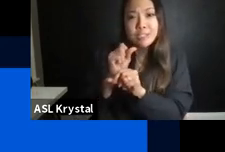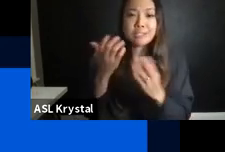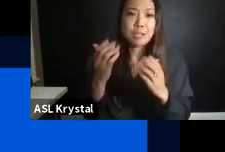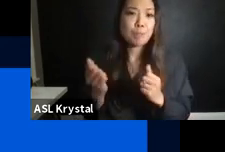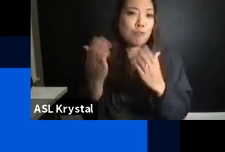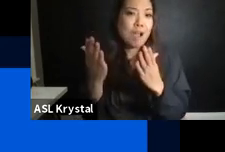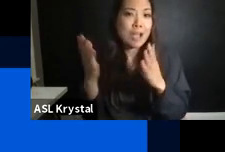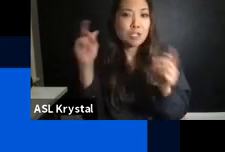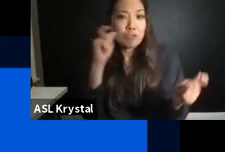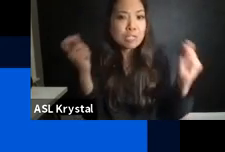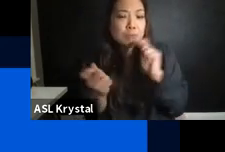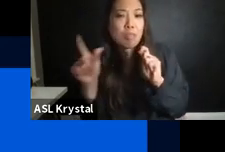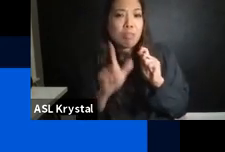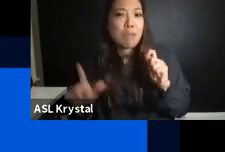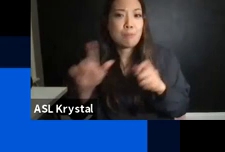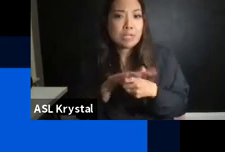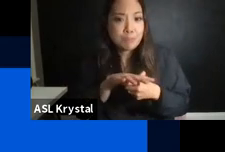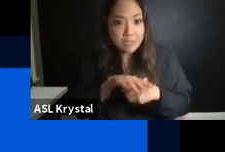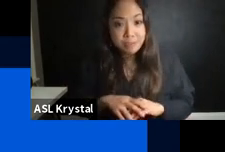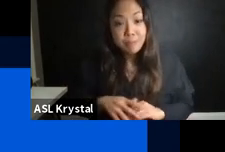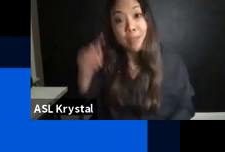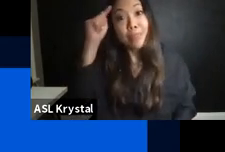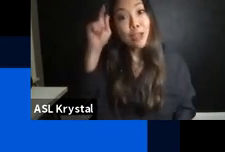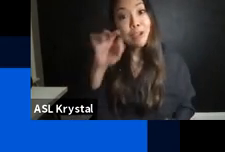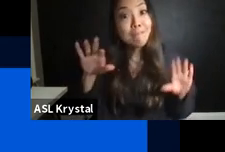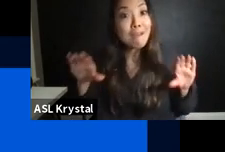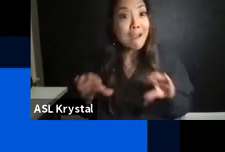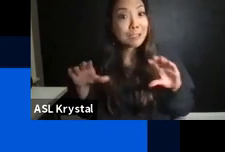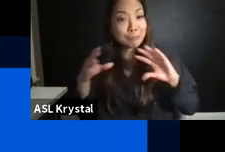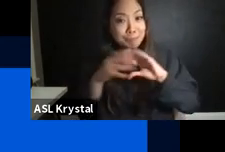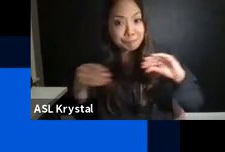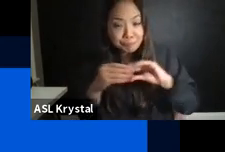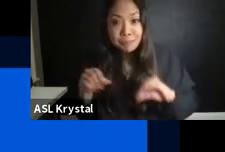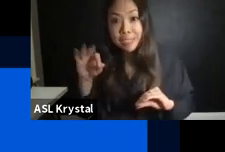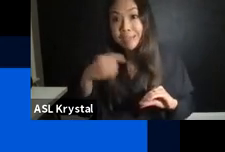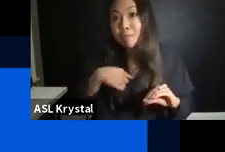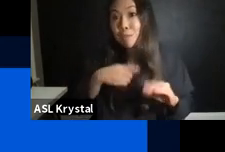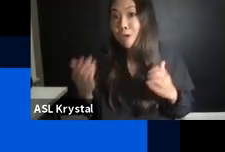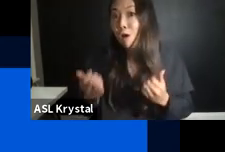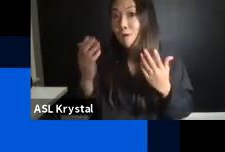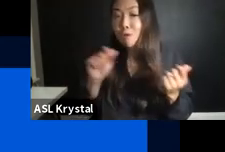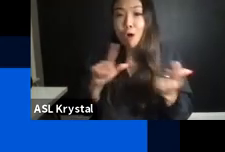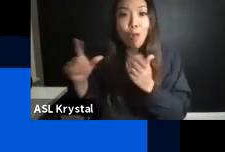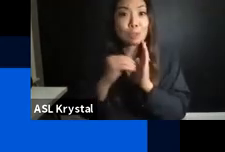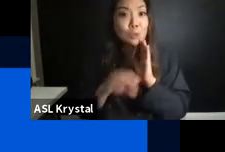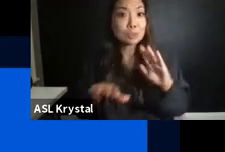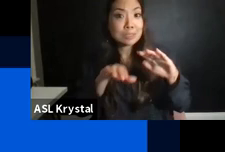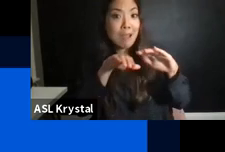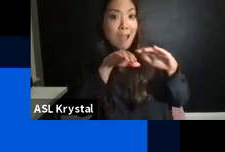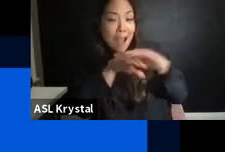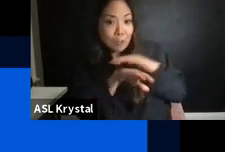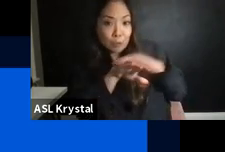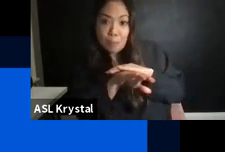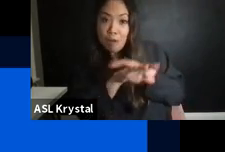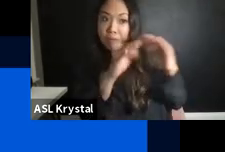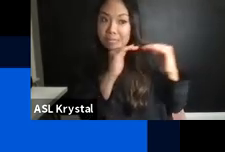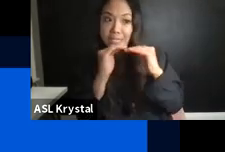learning the theory of action states that if we offer all students equitable access to effective school